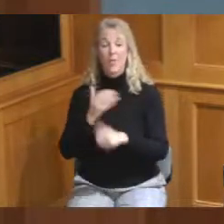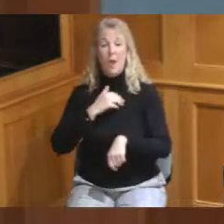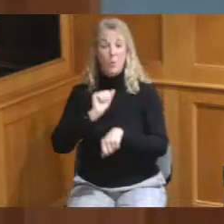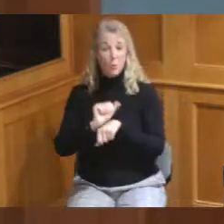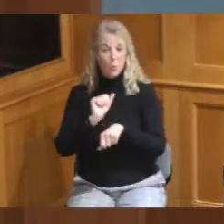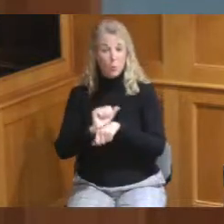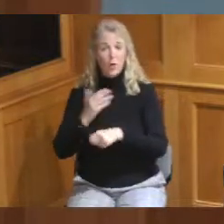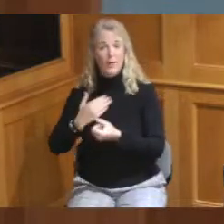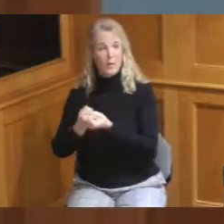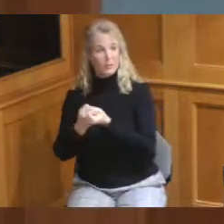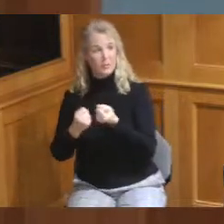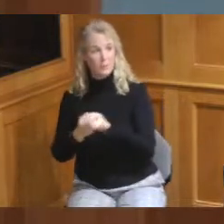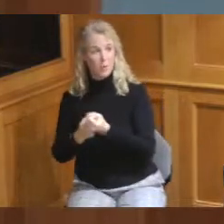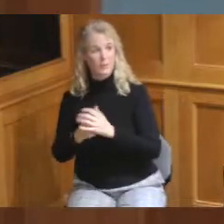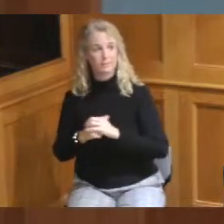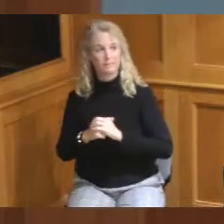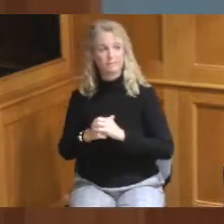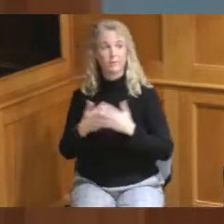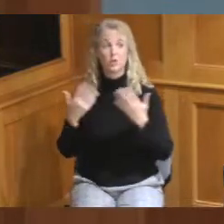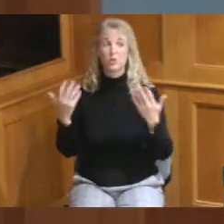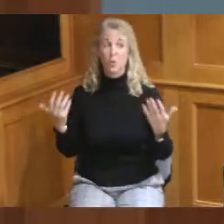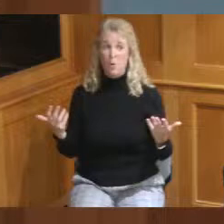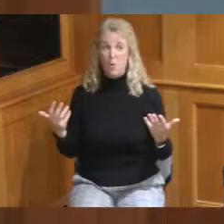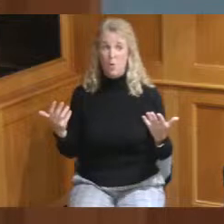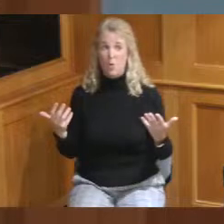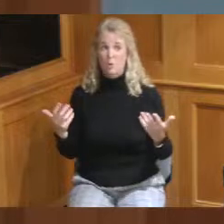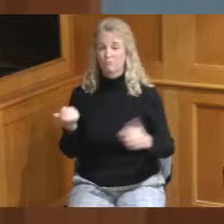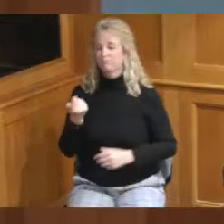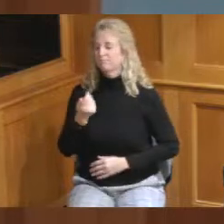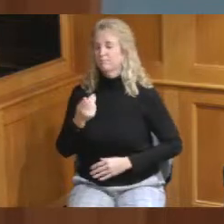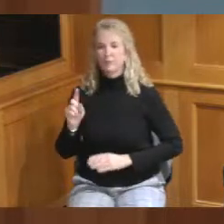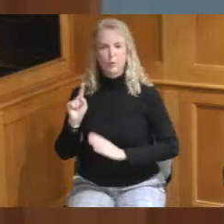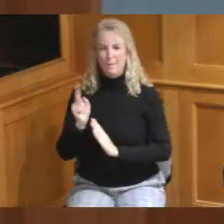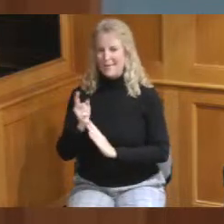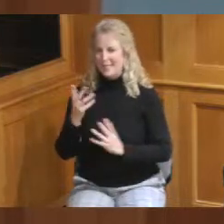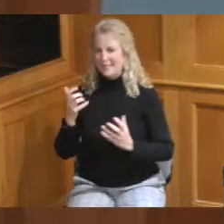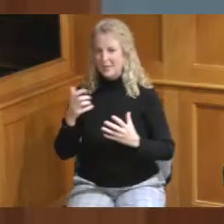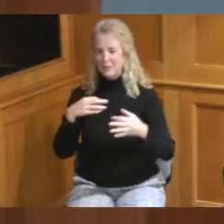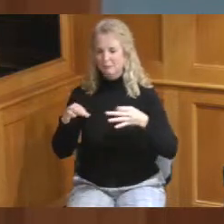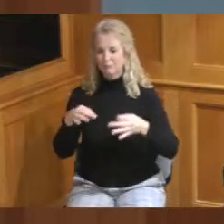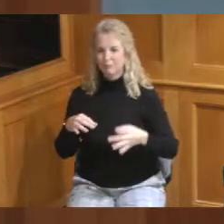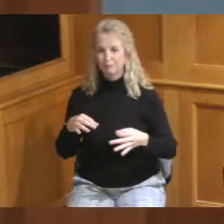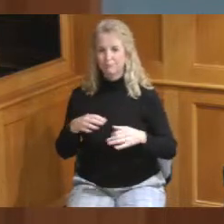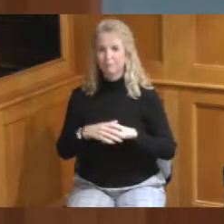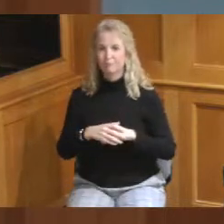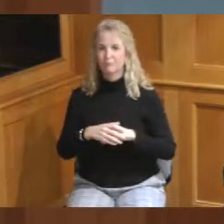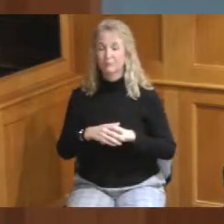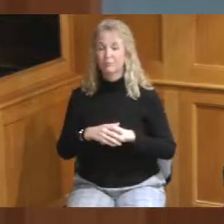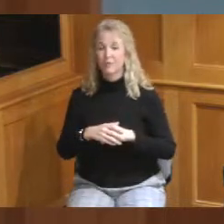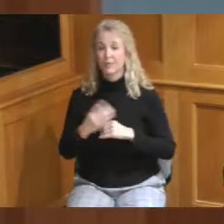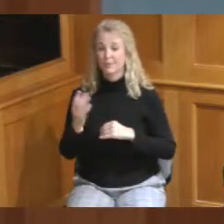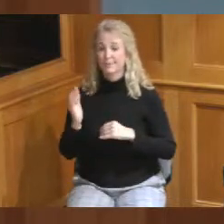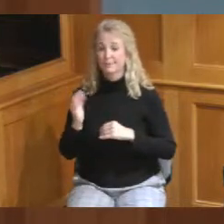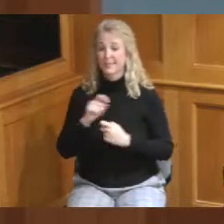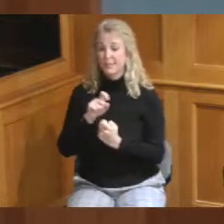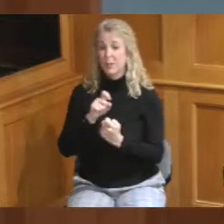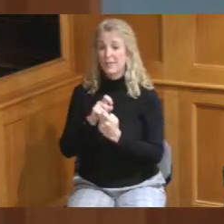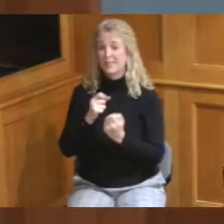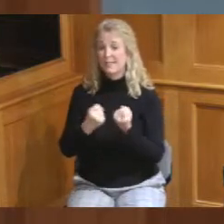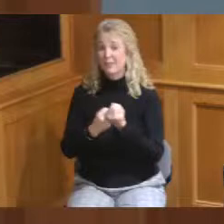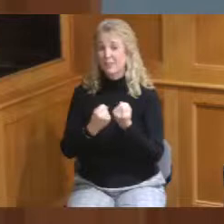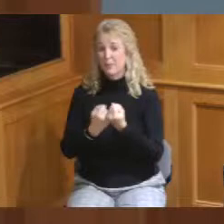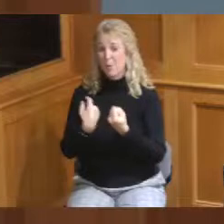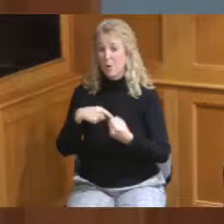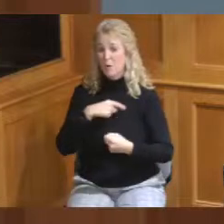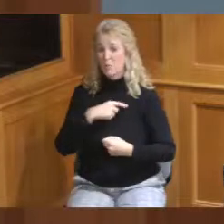give to residents here in Hamilton County. So I wanted to speak just for a moment and kind of bring your attention to the support that we've received over the